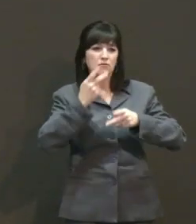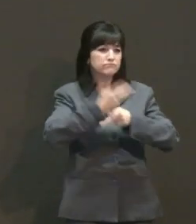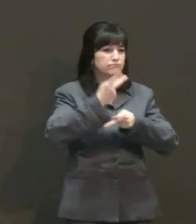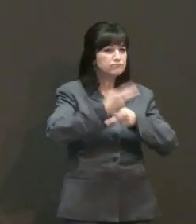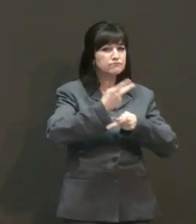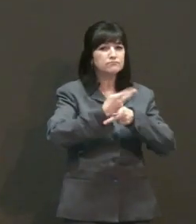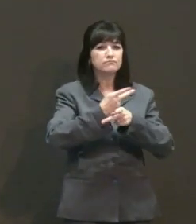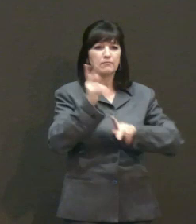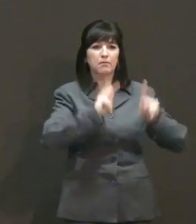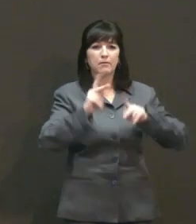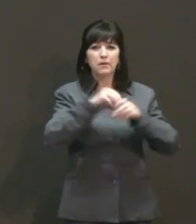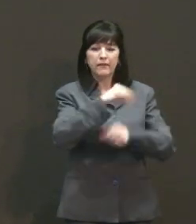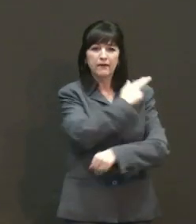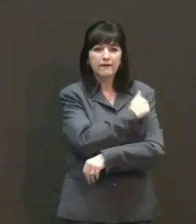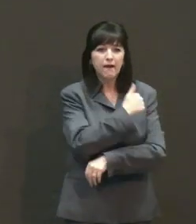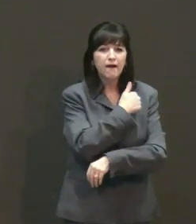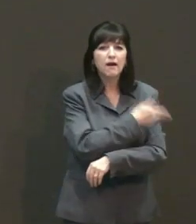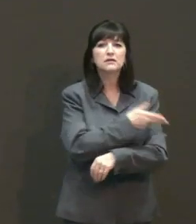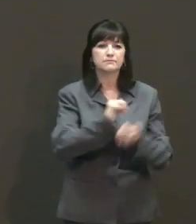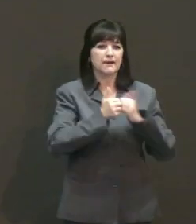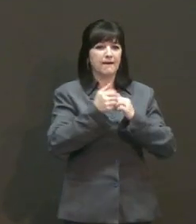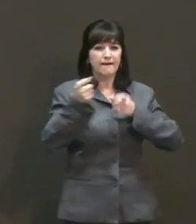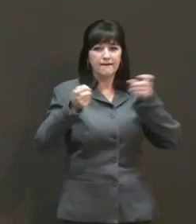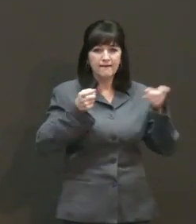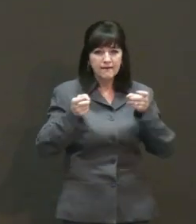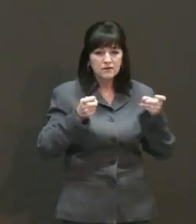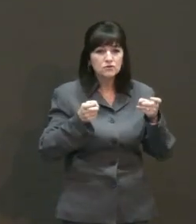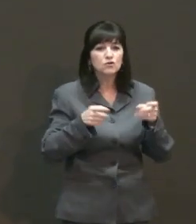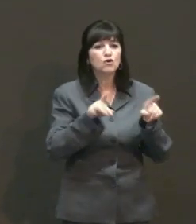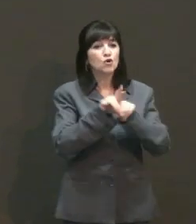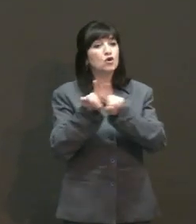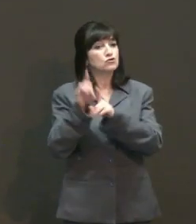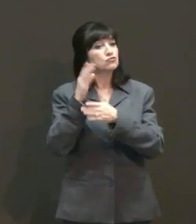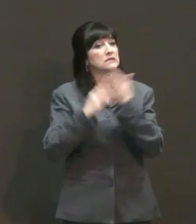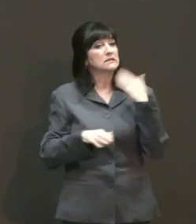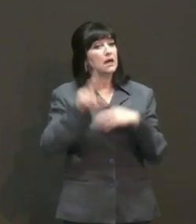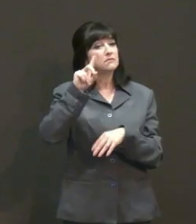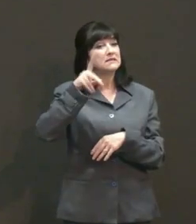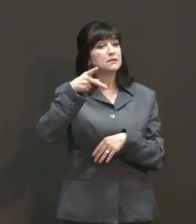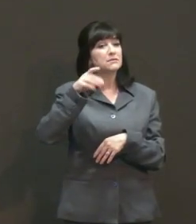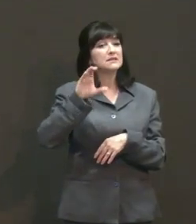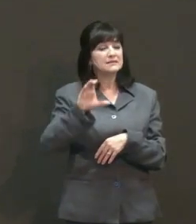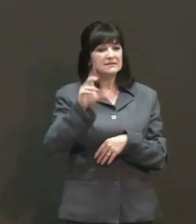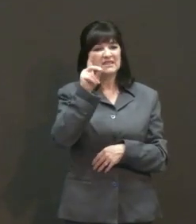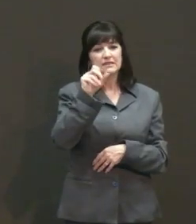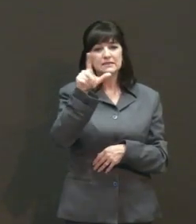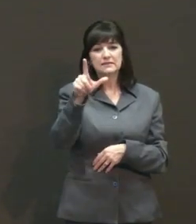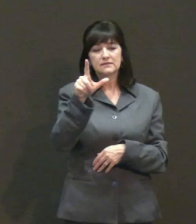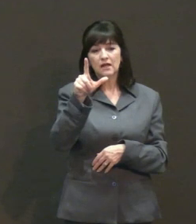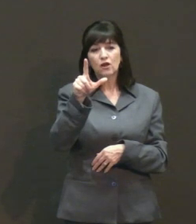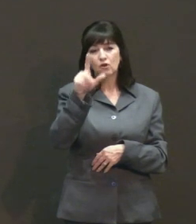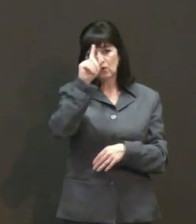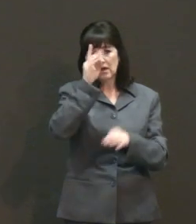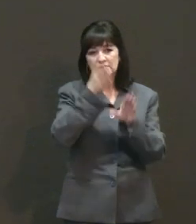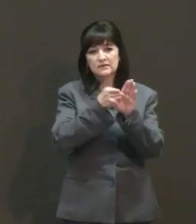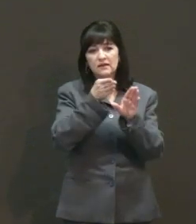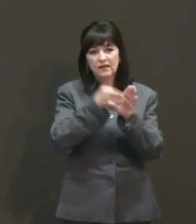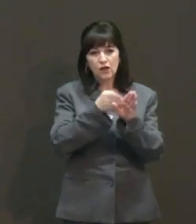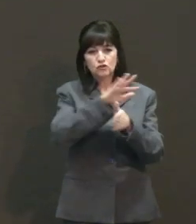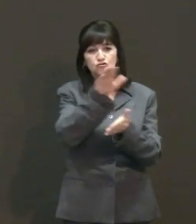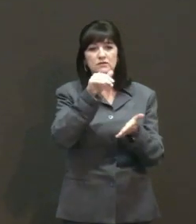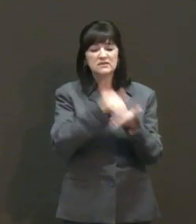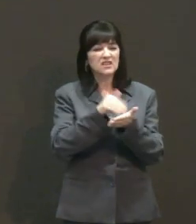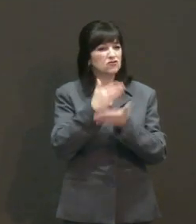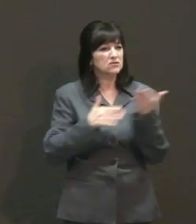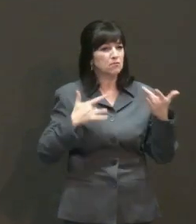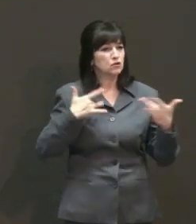about the outbreak that we've had in the Delaware Psychiatric Center and some of the concerns there. Some of our new